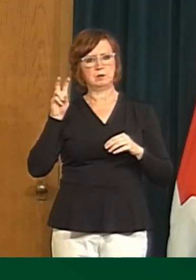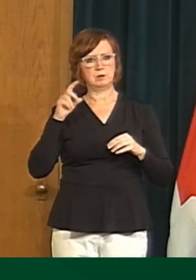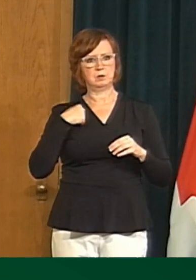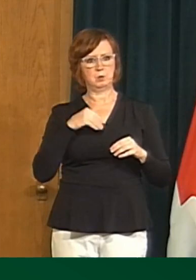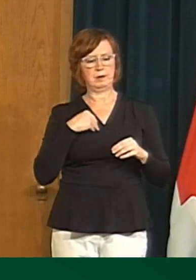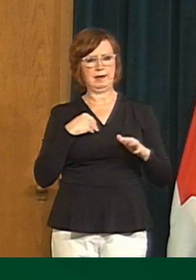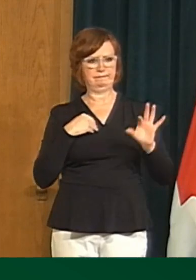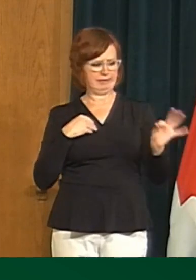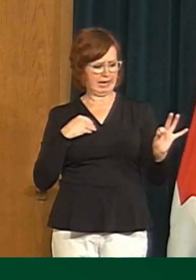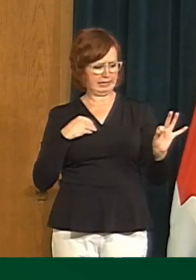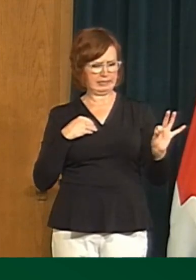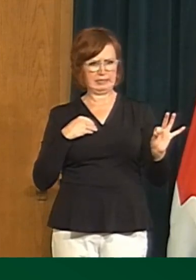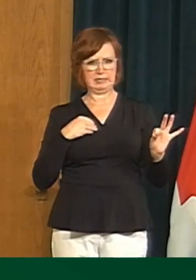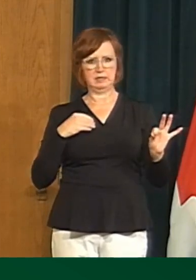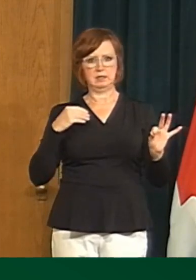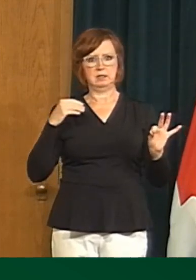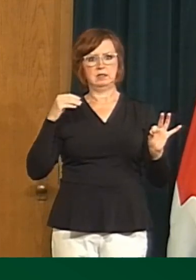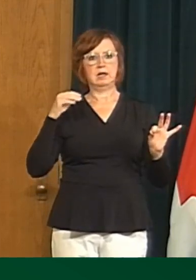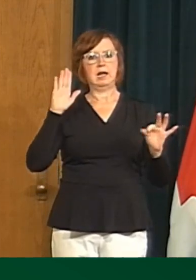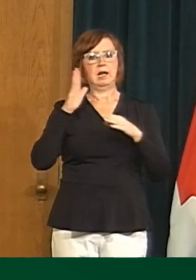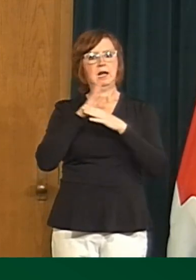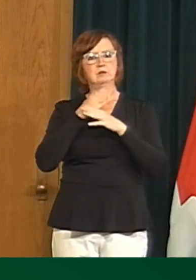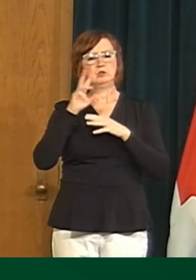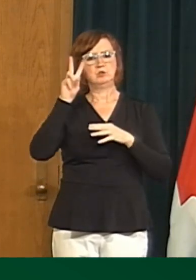at 9 in this province.